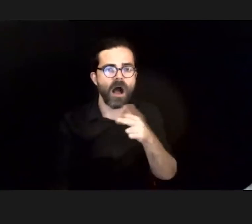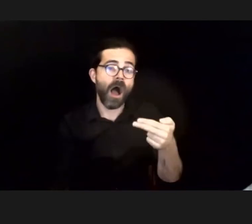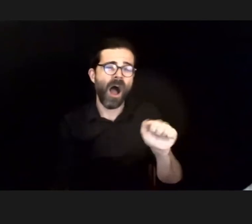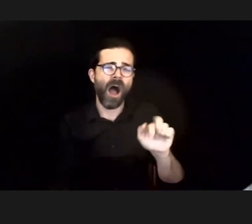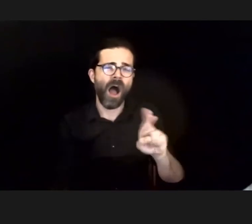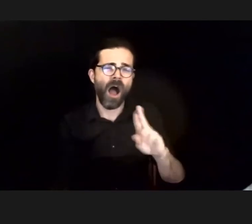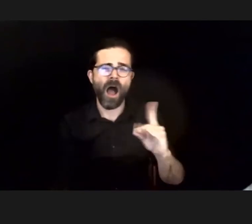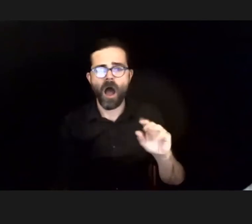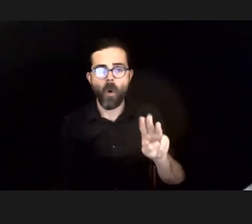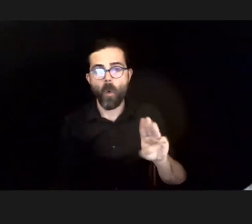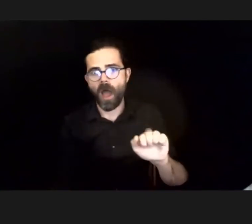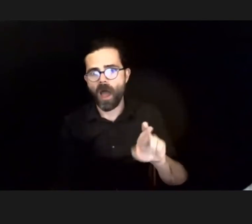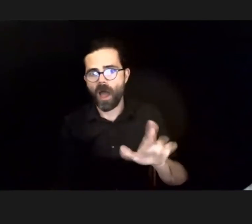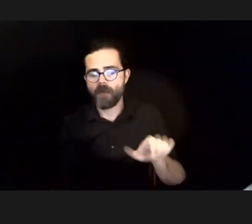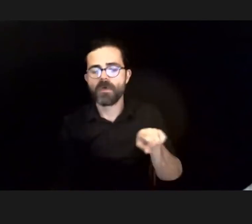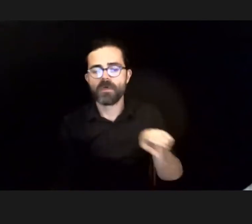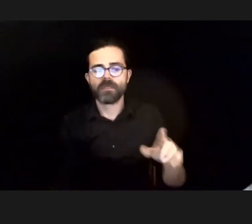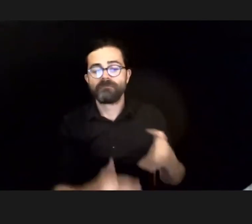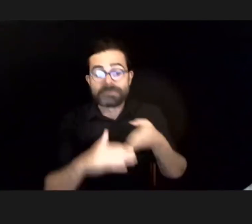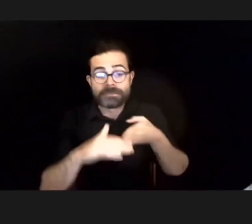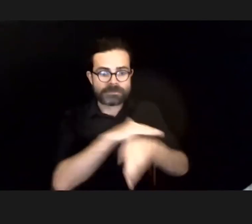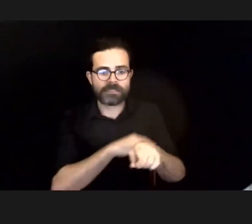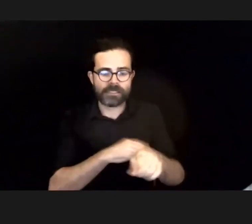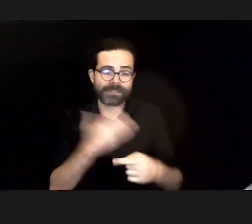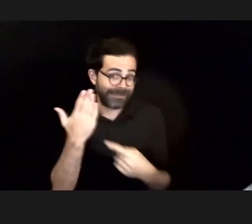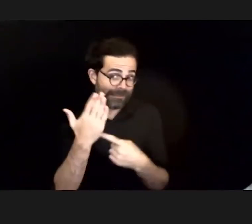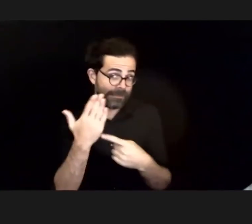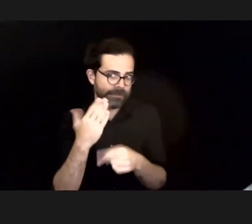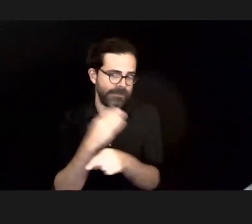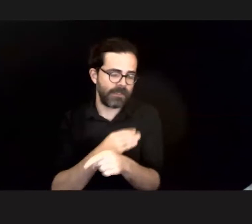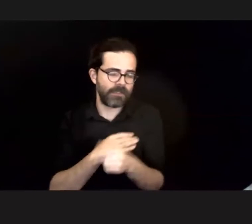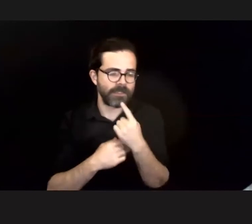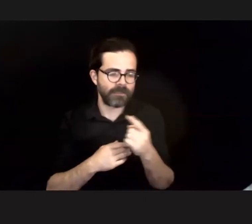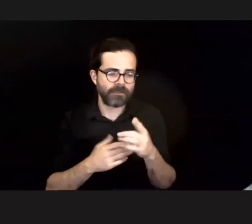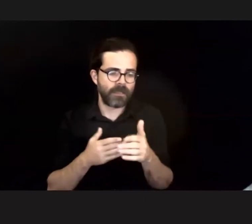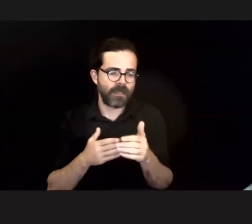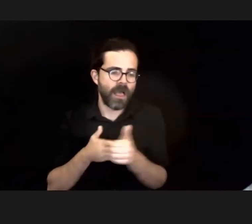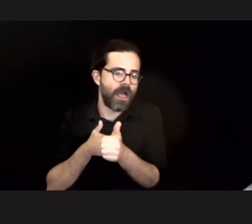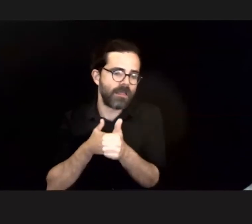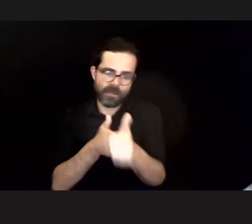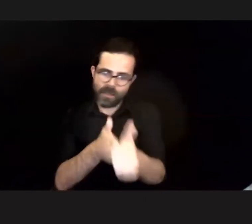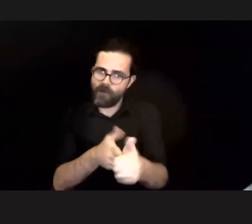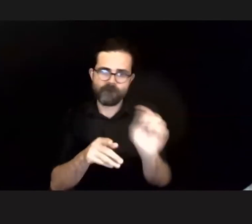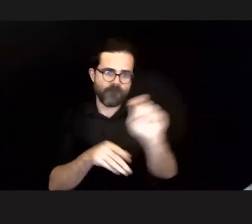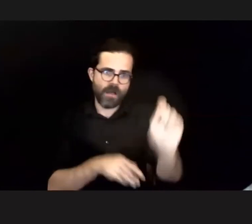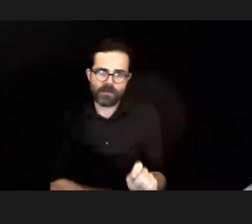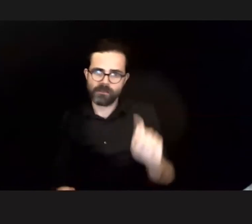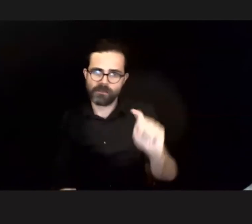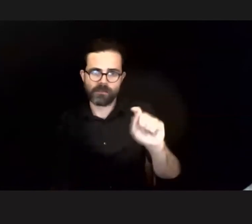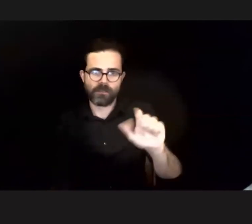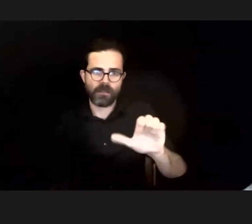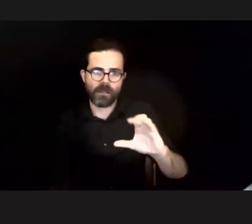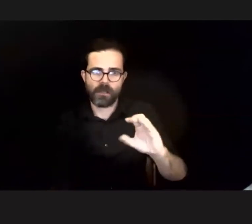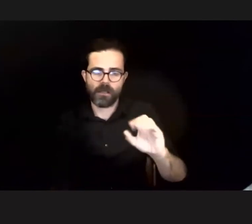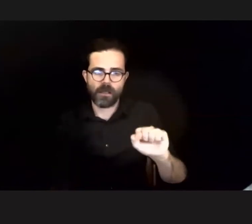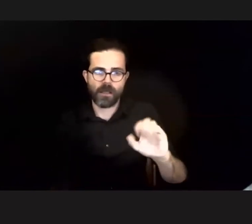technological level, this is the area that is mainly led by Texas Fundación. We have been working progressively